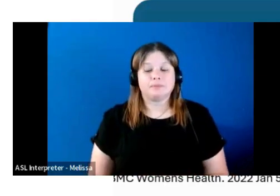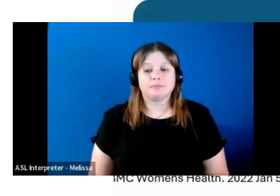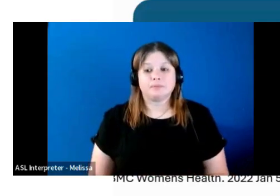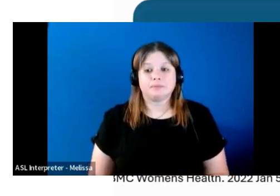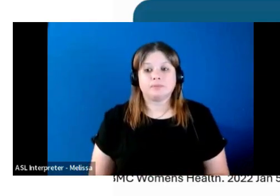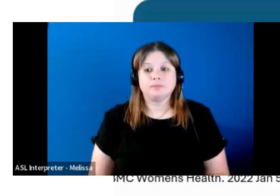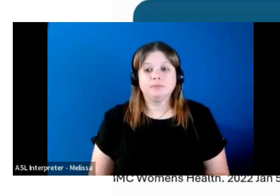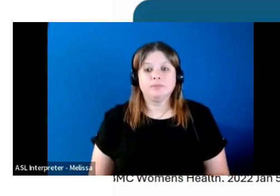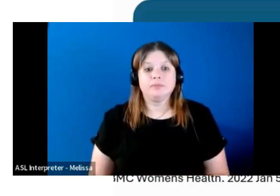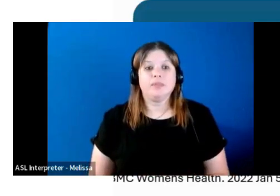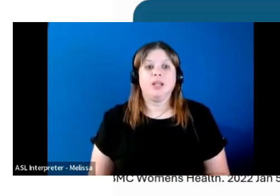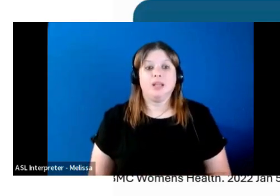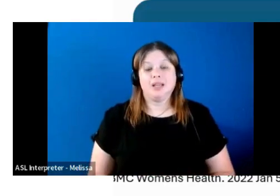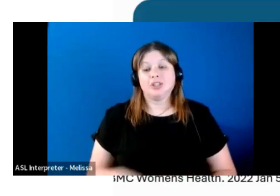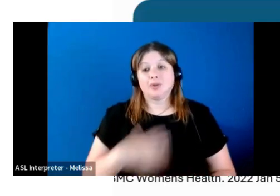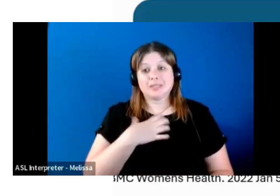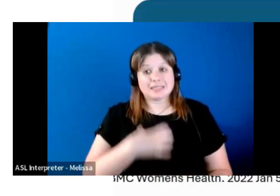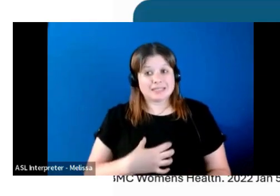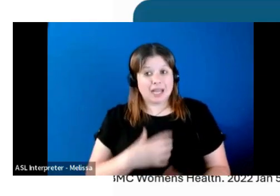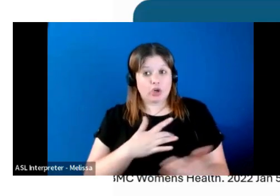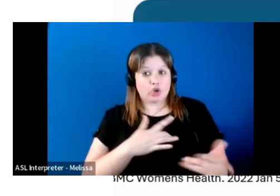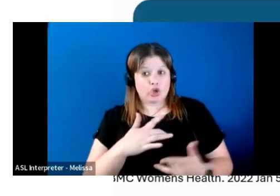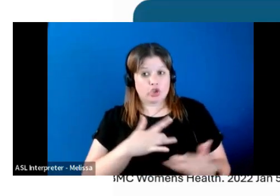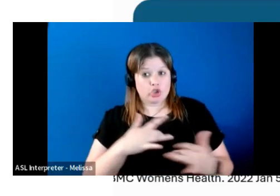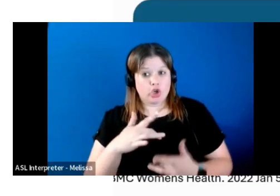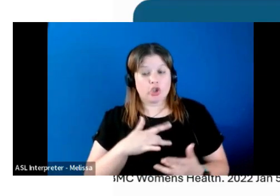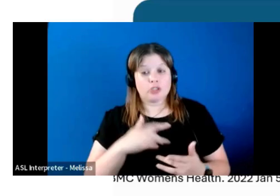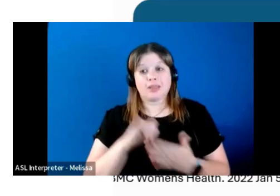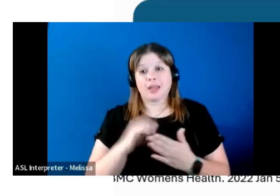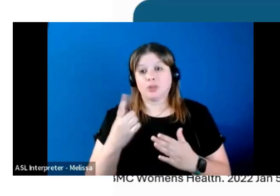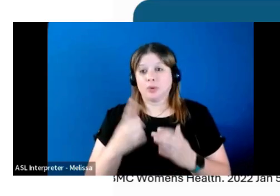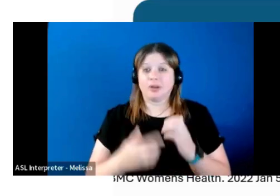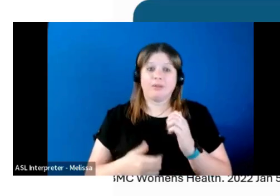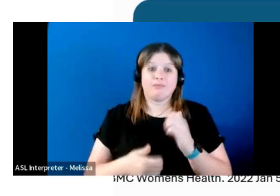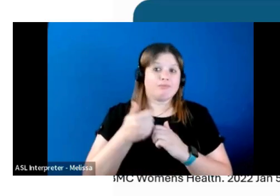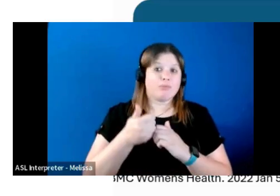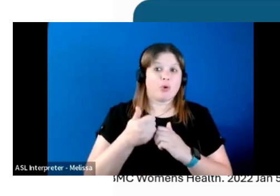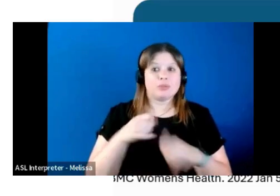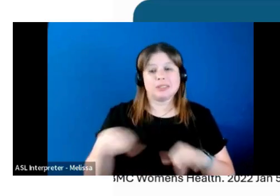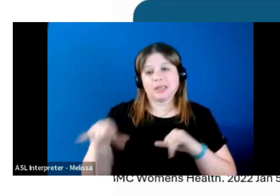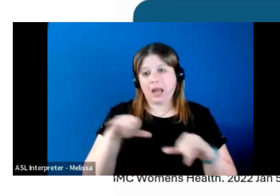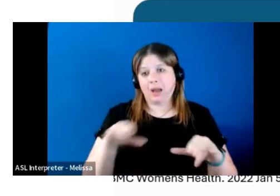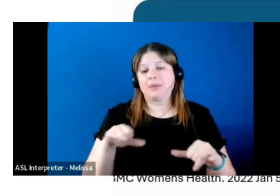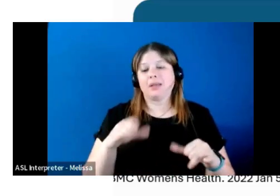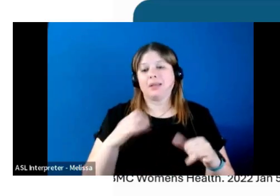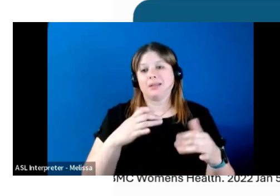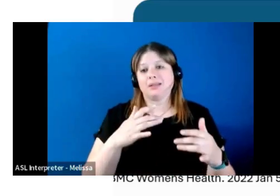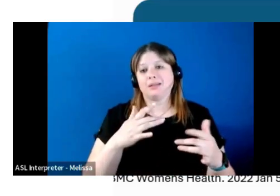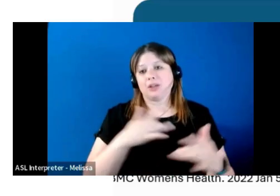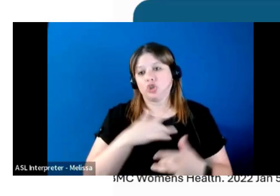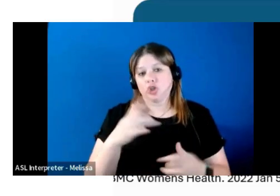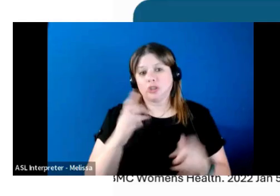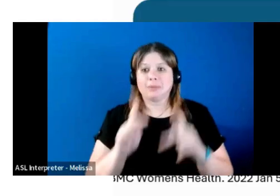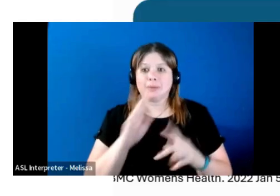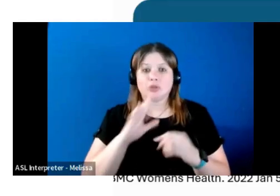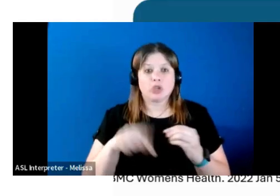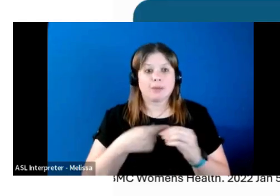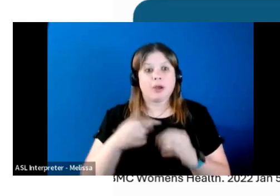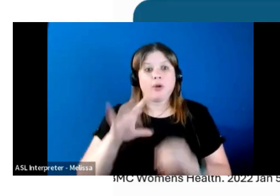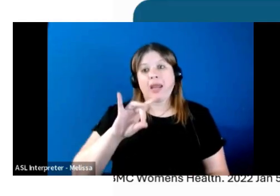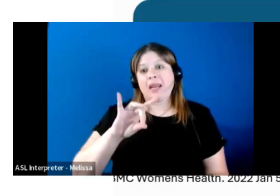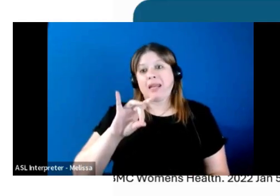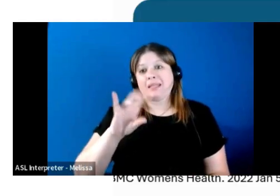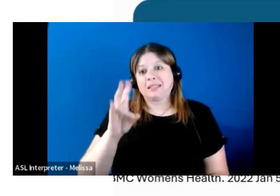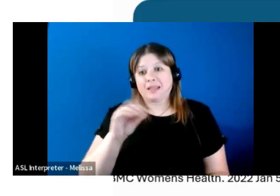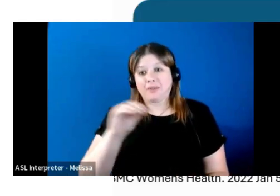So desire concerns are among the most common concerns that people talk about. 87% of breast cancer